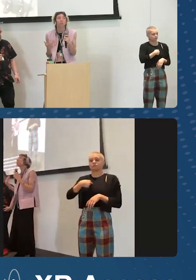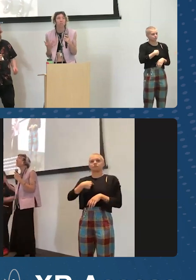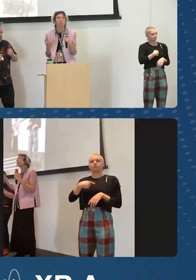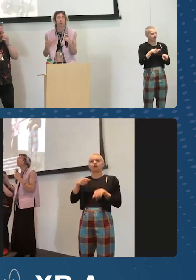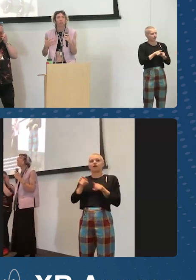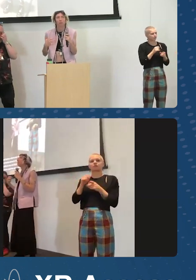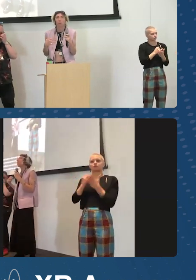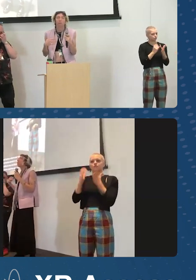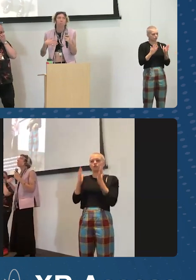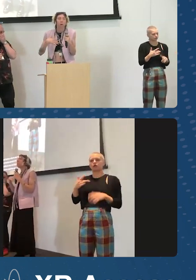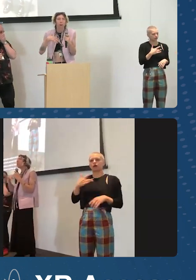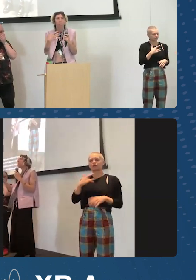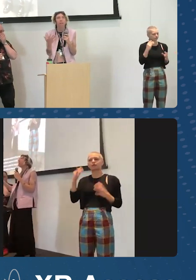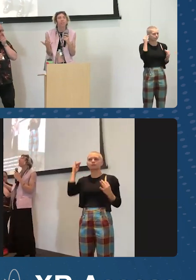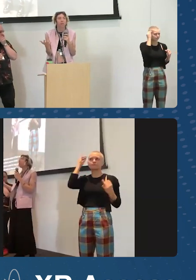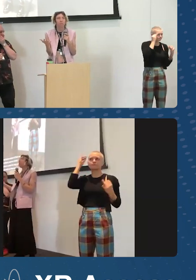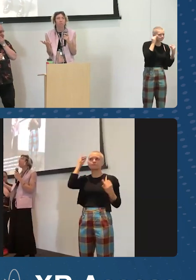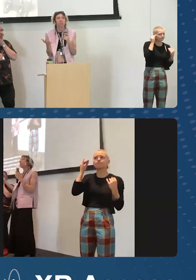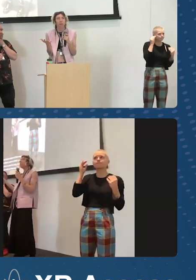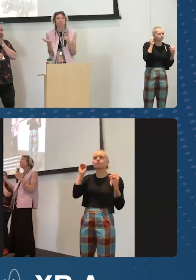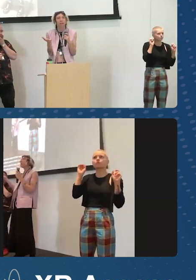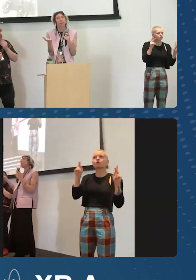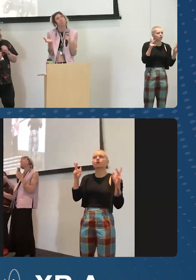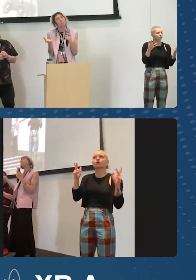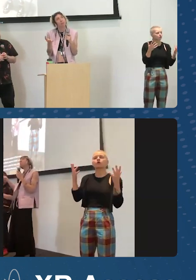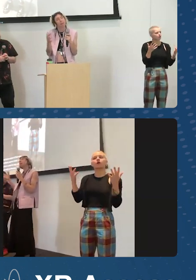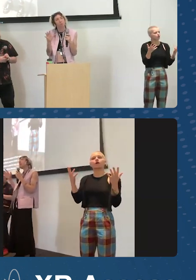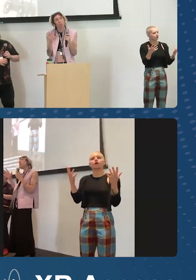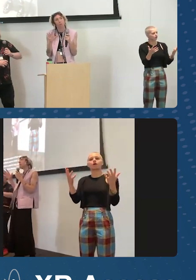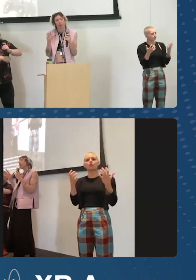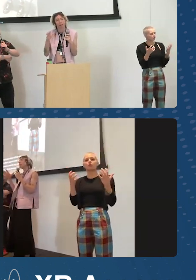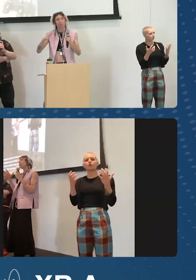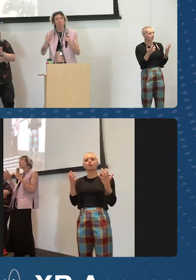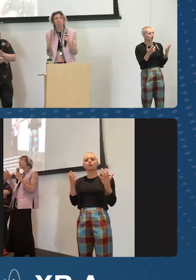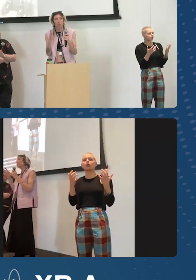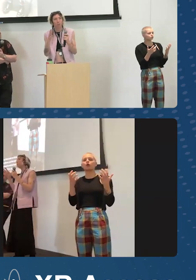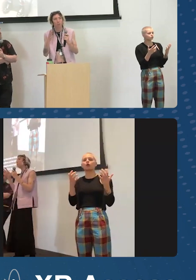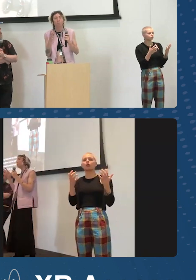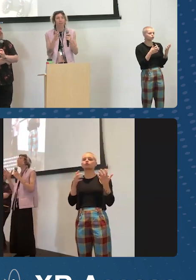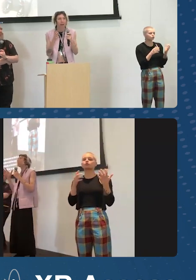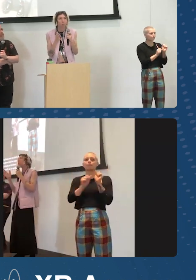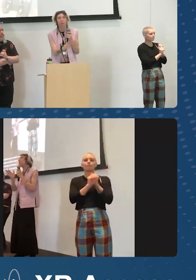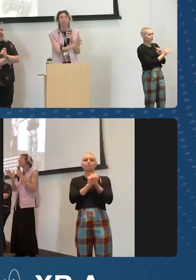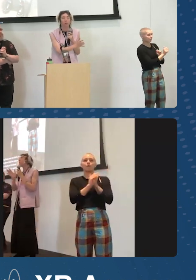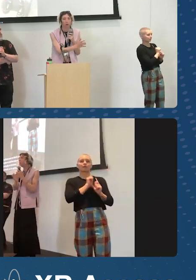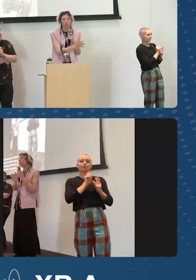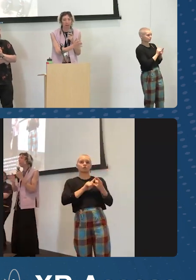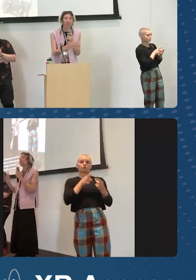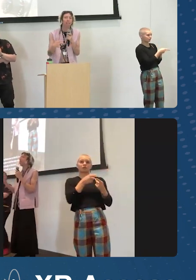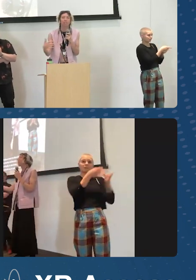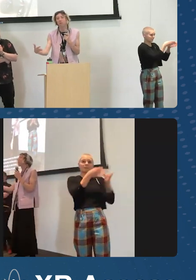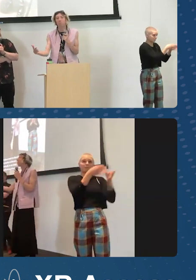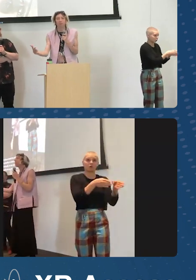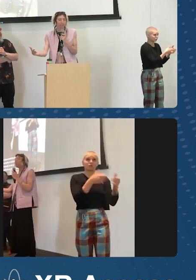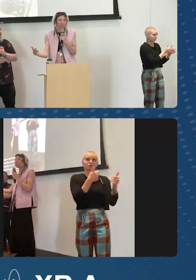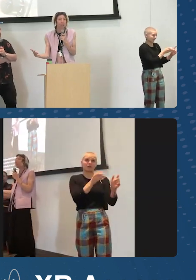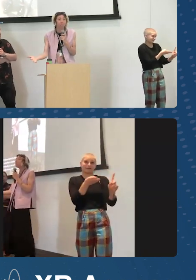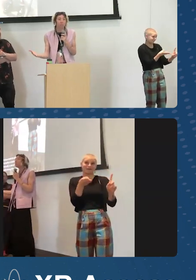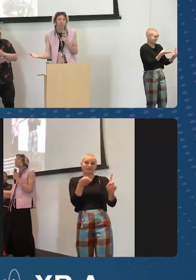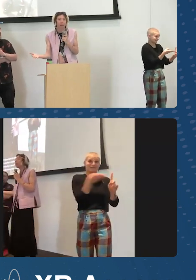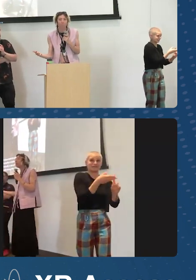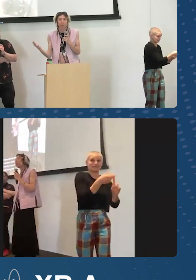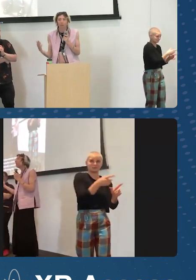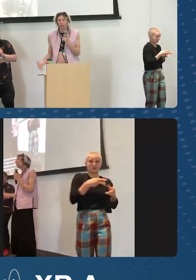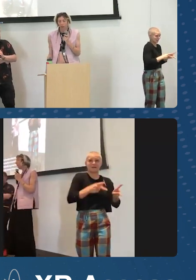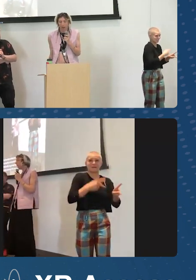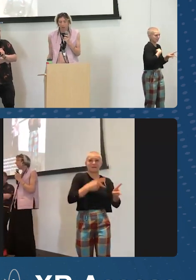dance of marketing myself to somebody in order to kind of shoehorn something that I wanted to do already into something that is legible